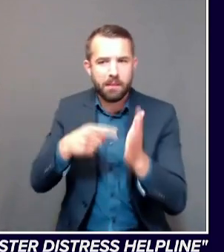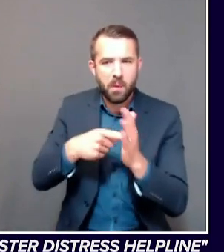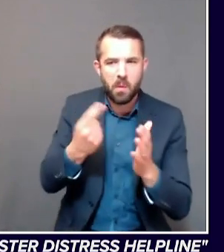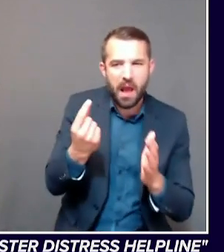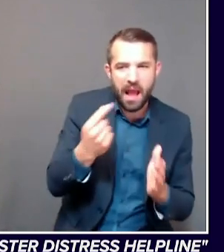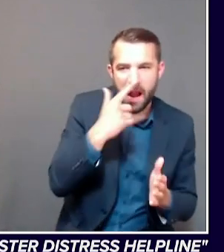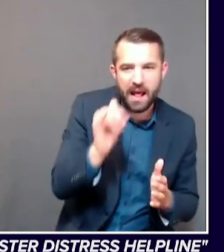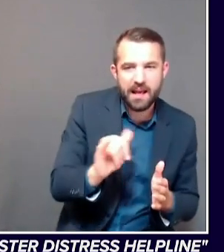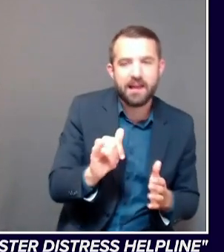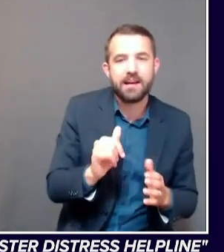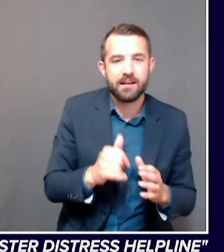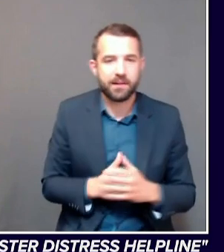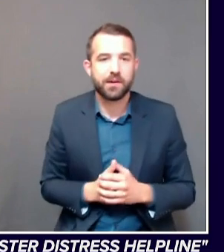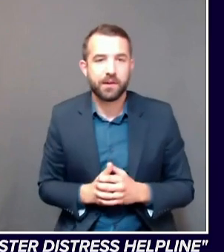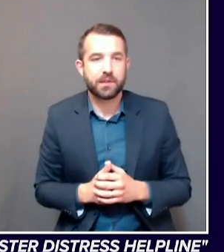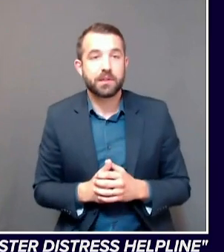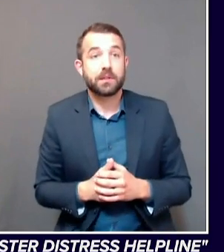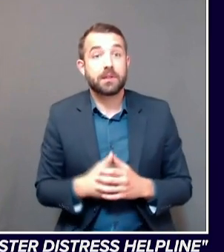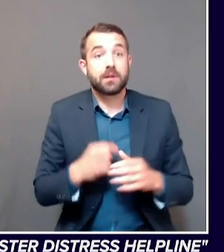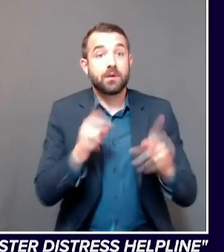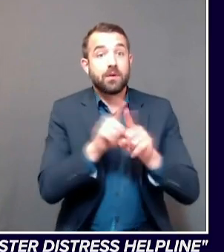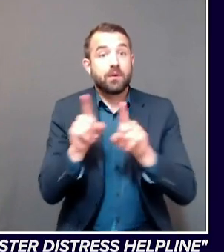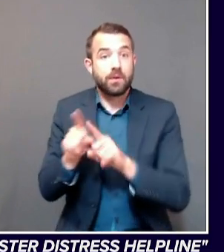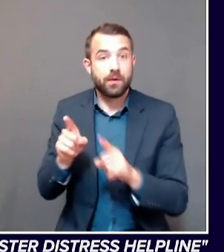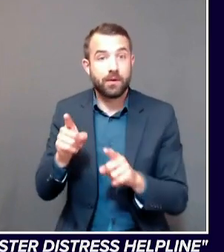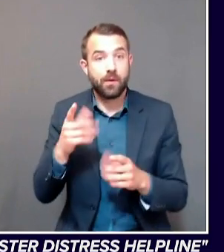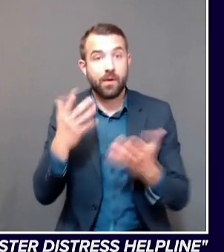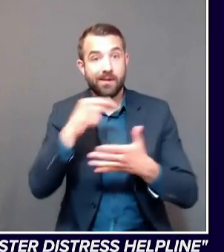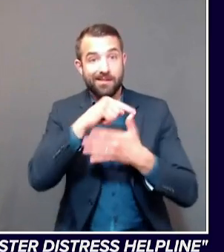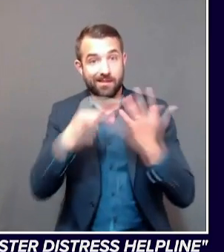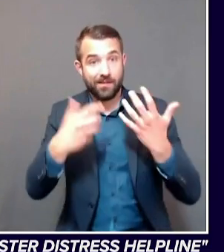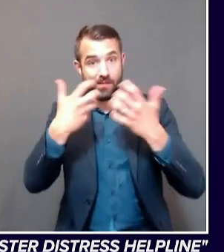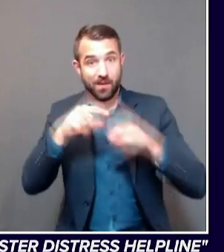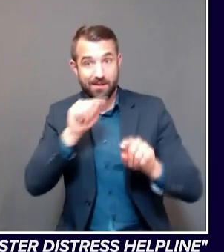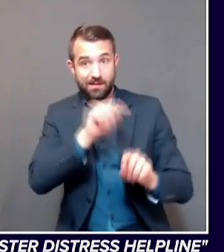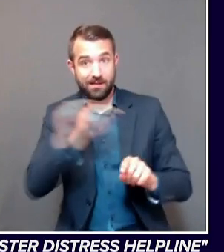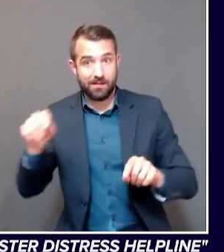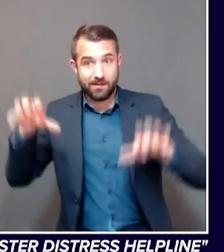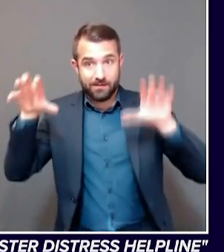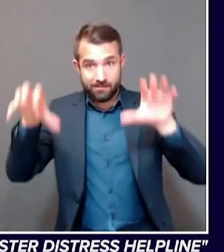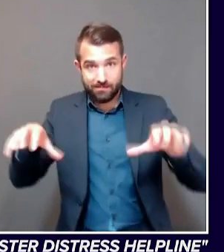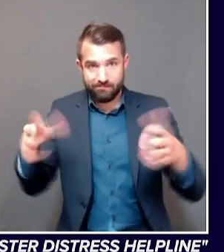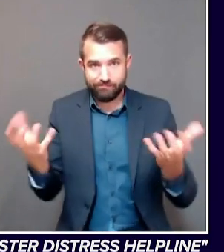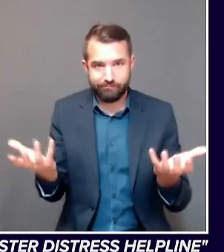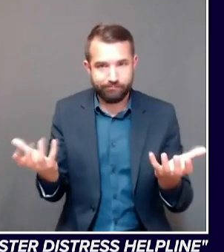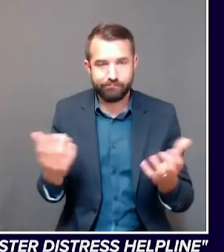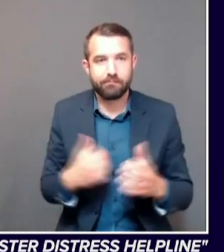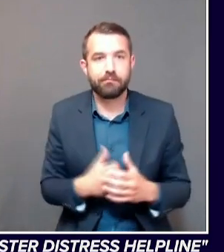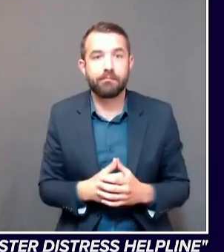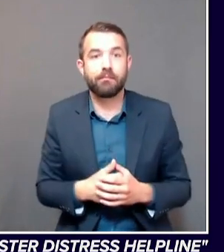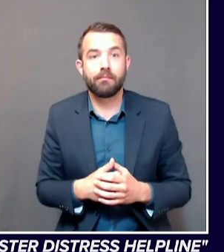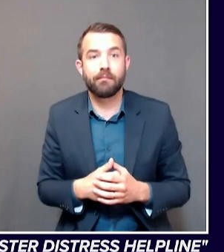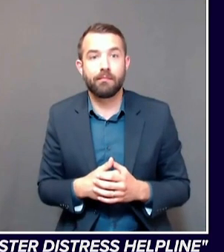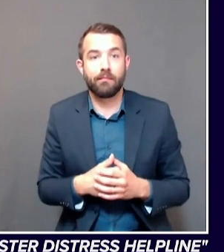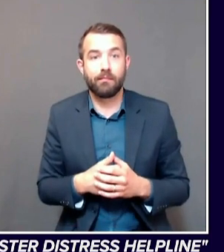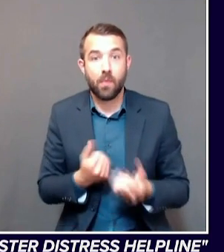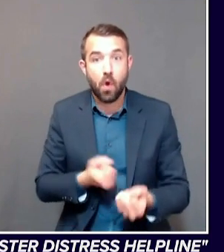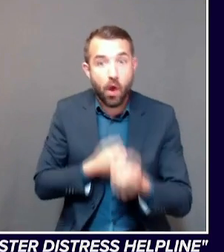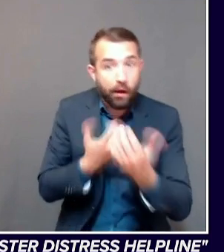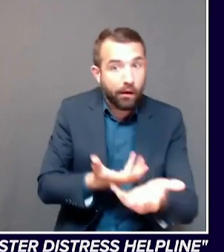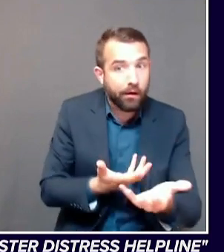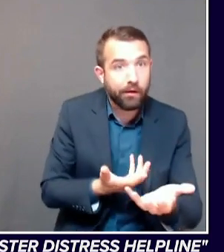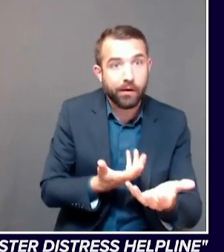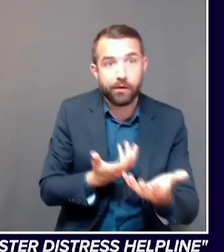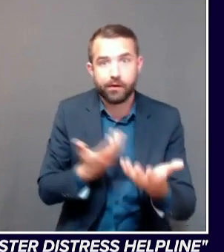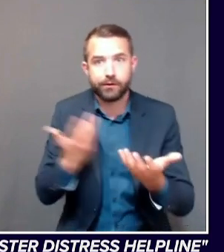experienced, as well as their locations. Now, the ultimate question, of course, is what might have caused this in the first instance. That's, of course,